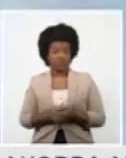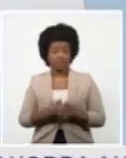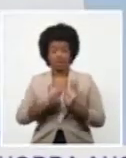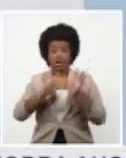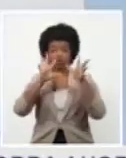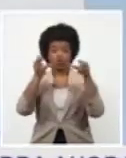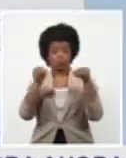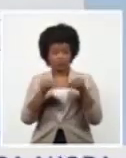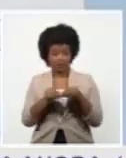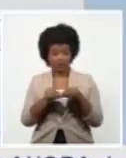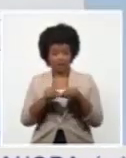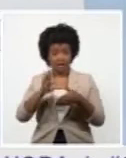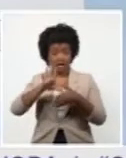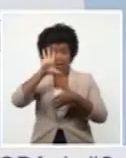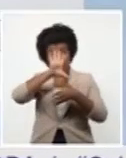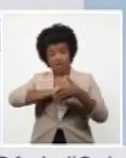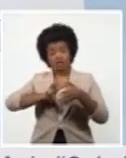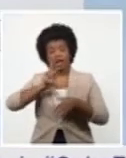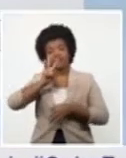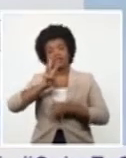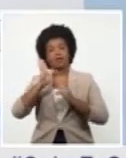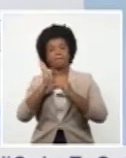the region of the Americas confirmed